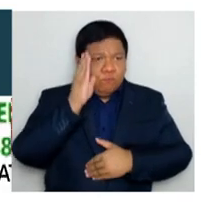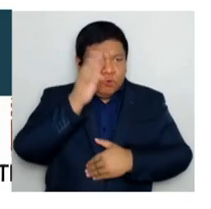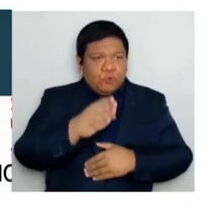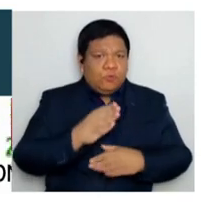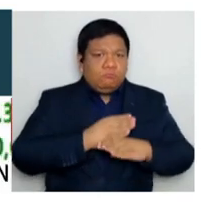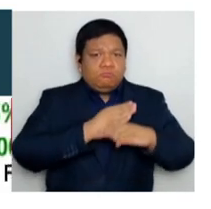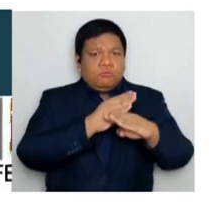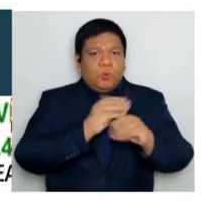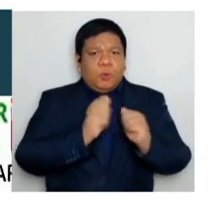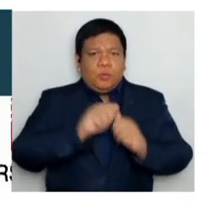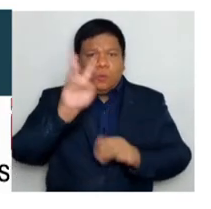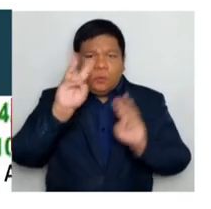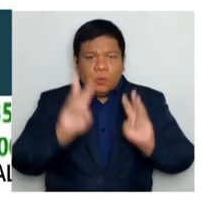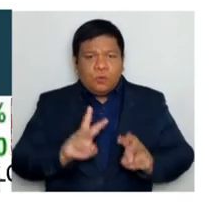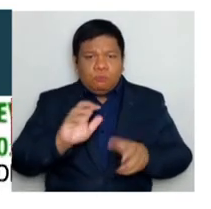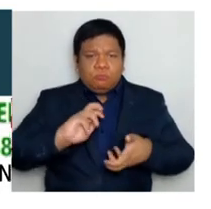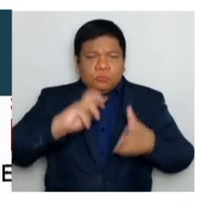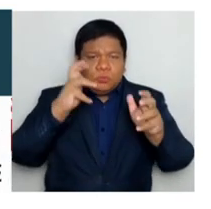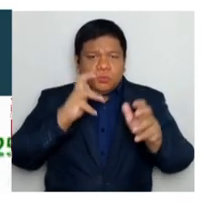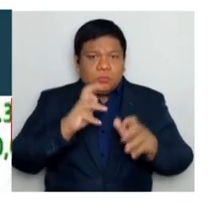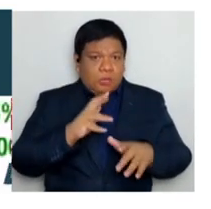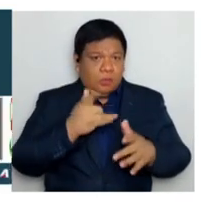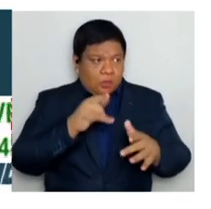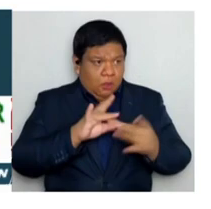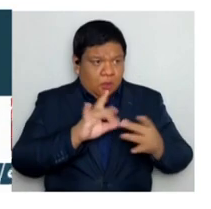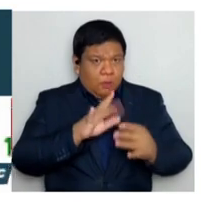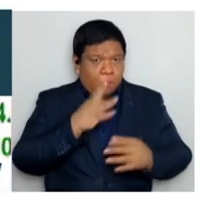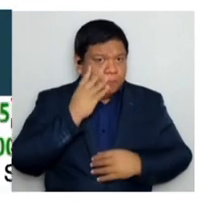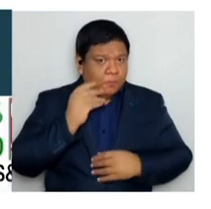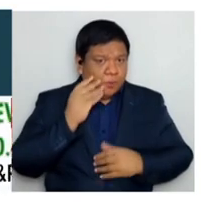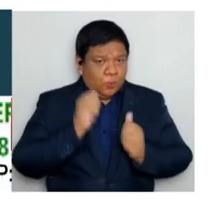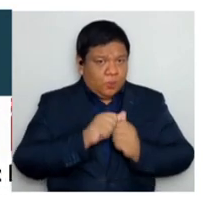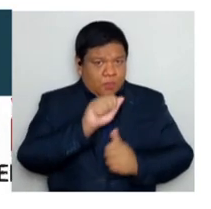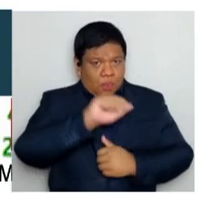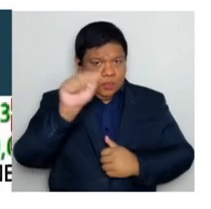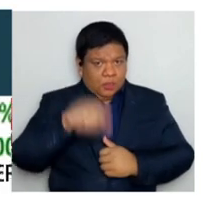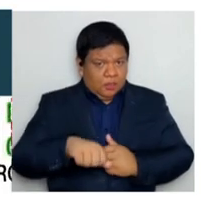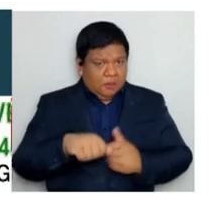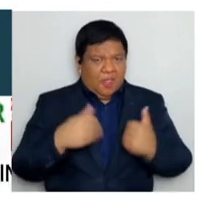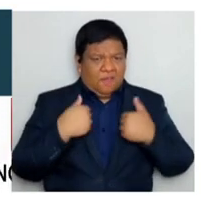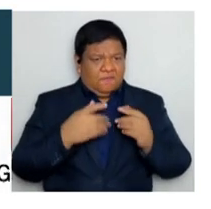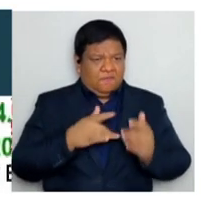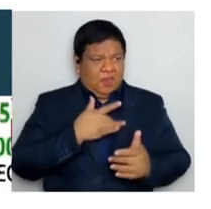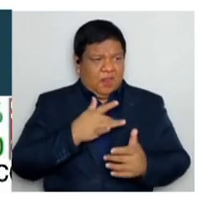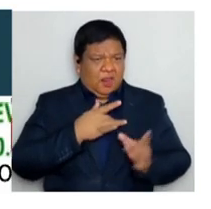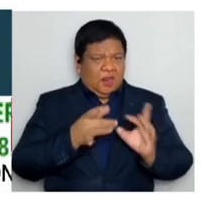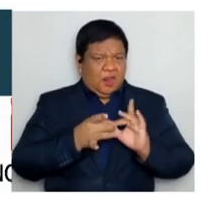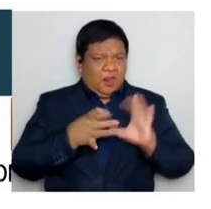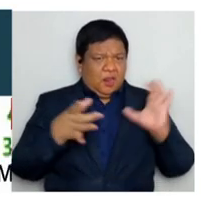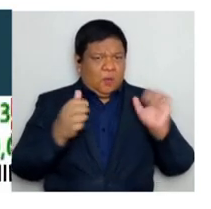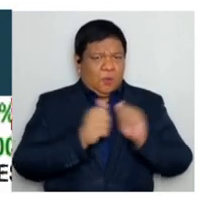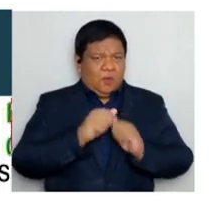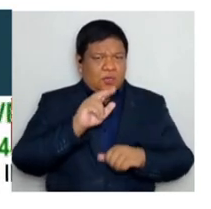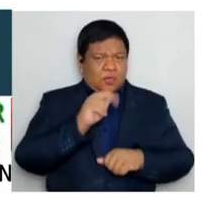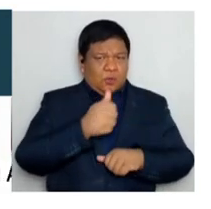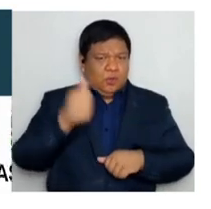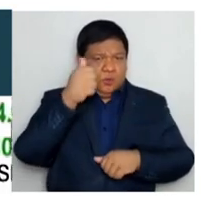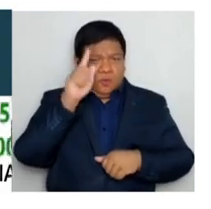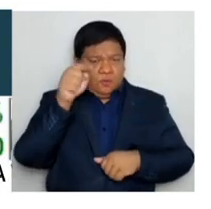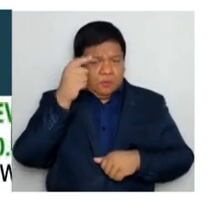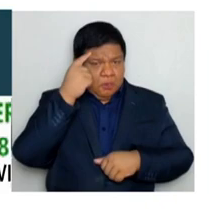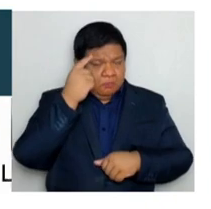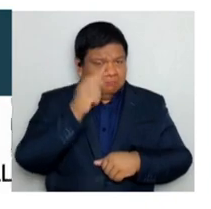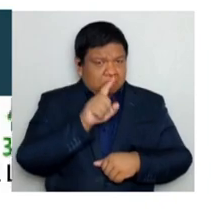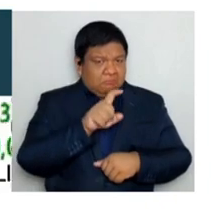you talk about your experience in Antique, were there any disconnects and gaps from national to yes. local? Go ahead.